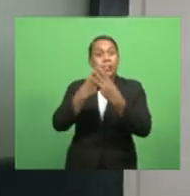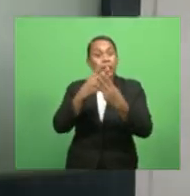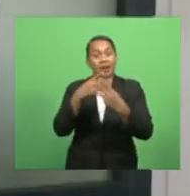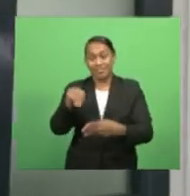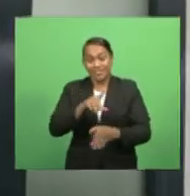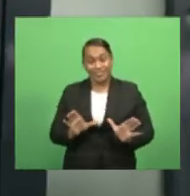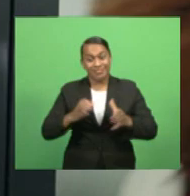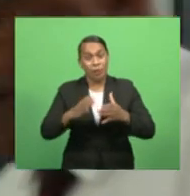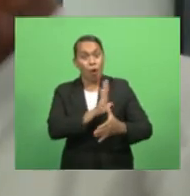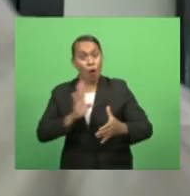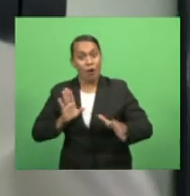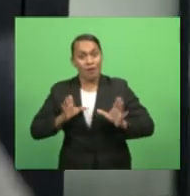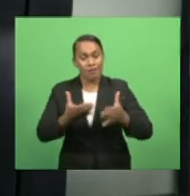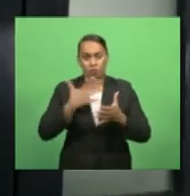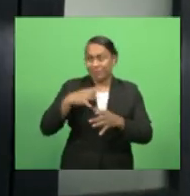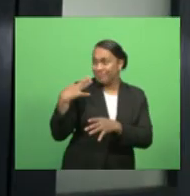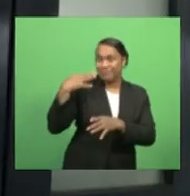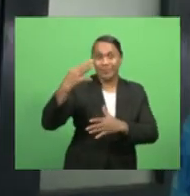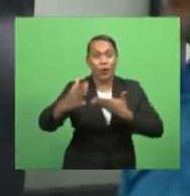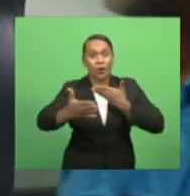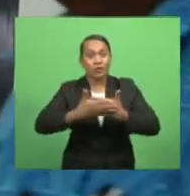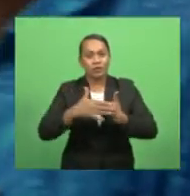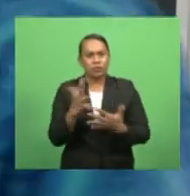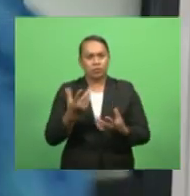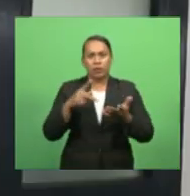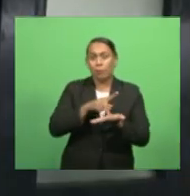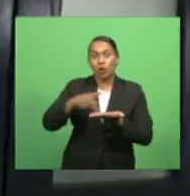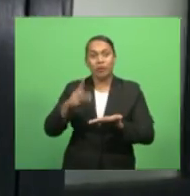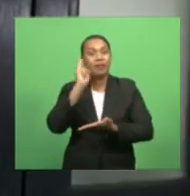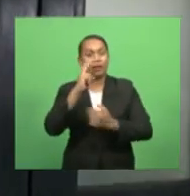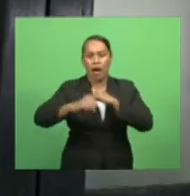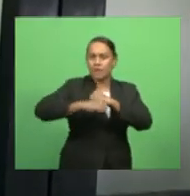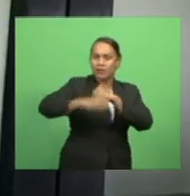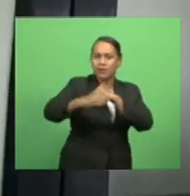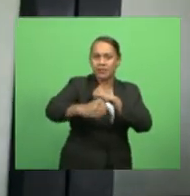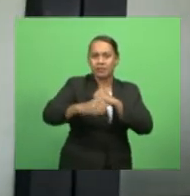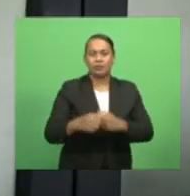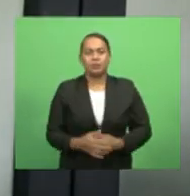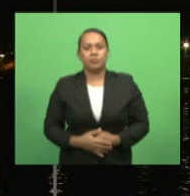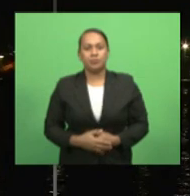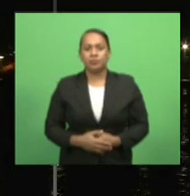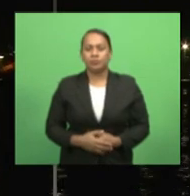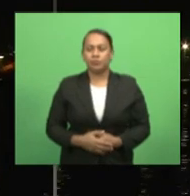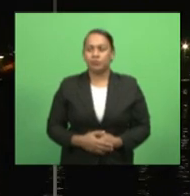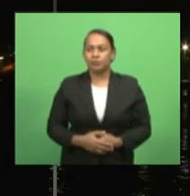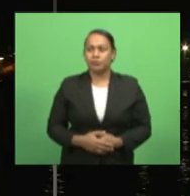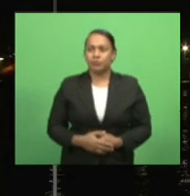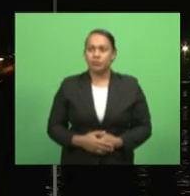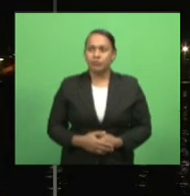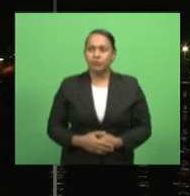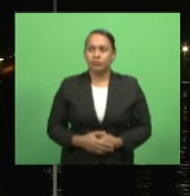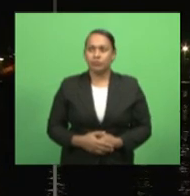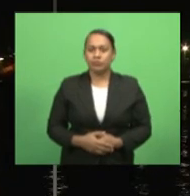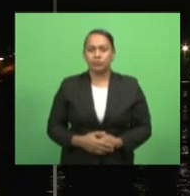whether applications have closed or if the position will be re-advertised. Edwin Nunn, FBC News. As